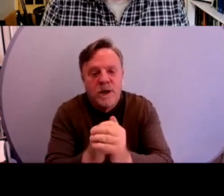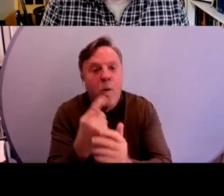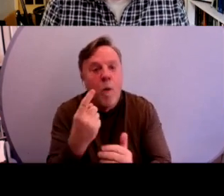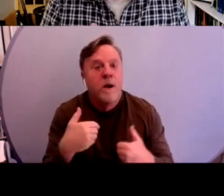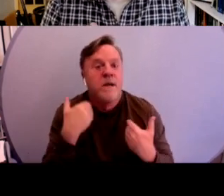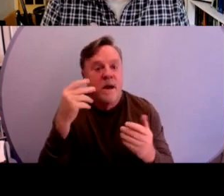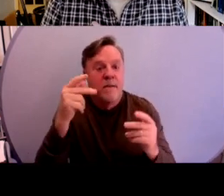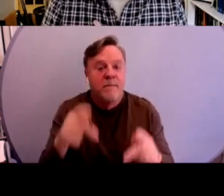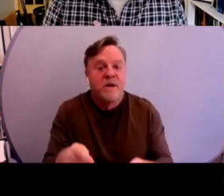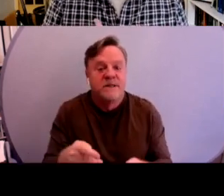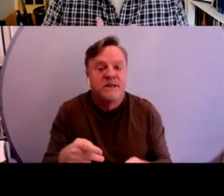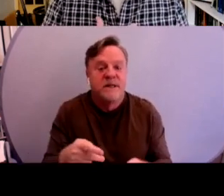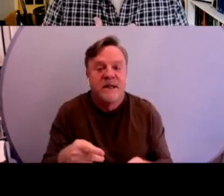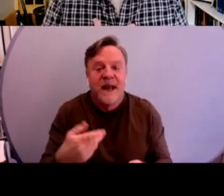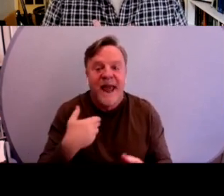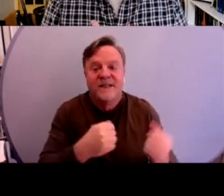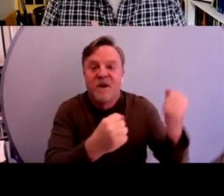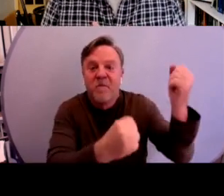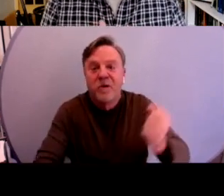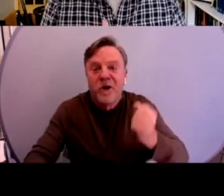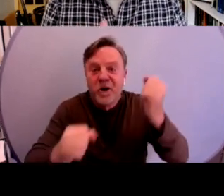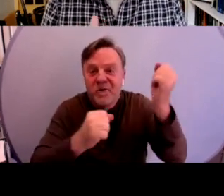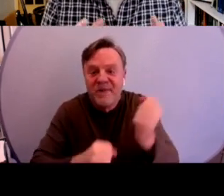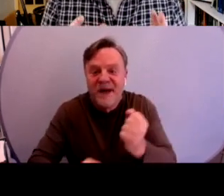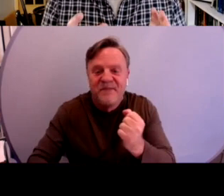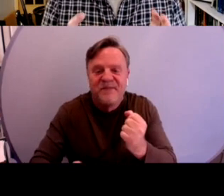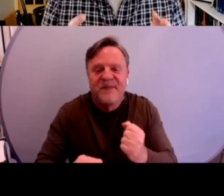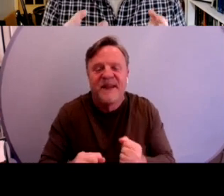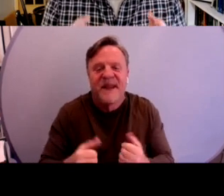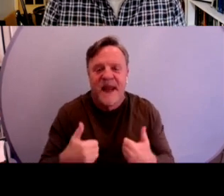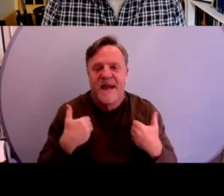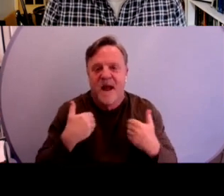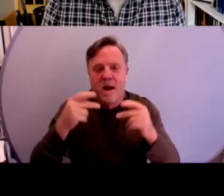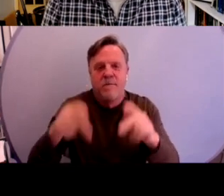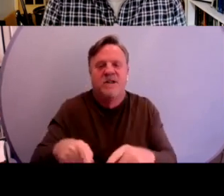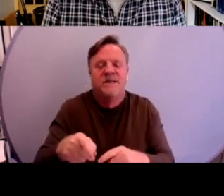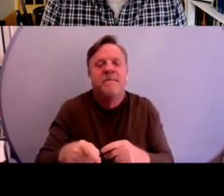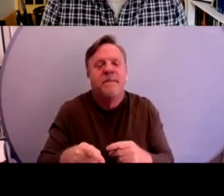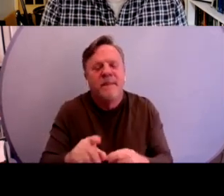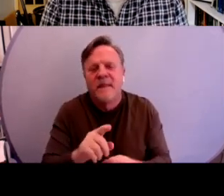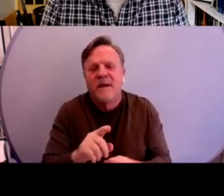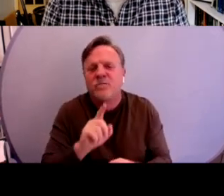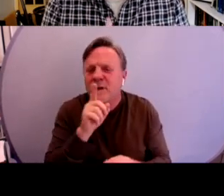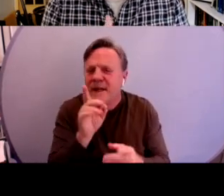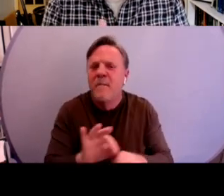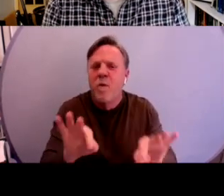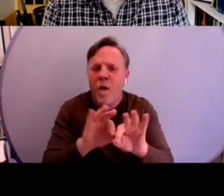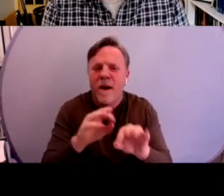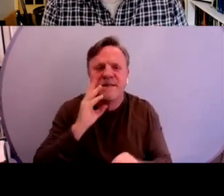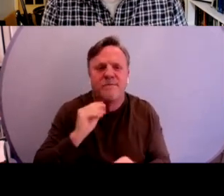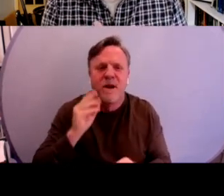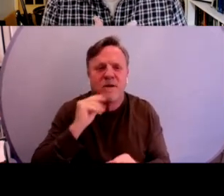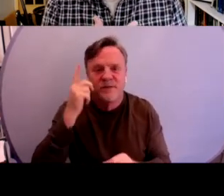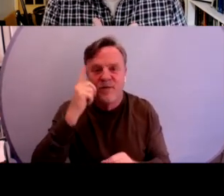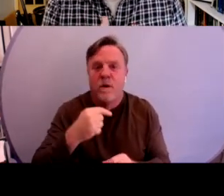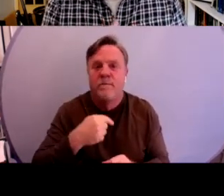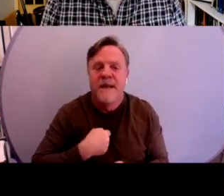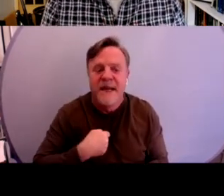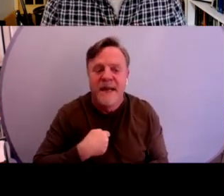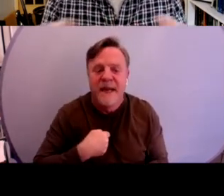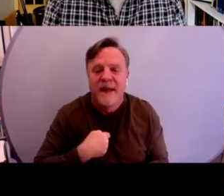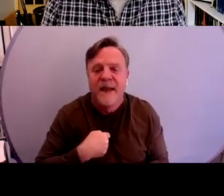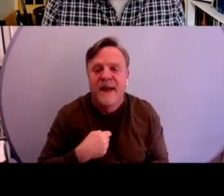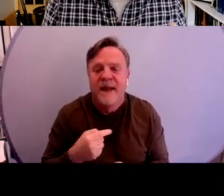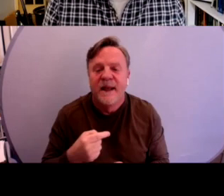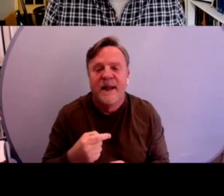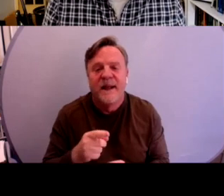here is holding up a broom. And these are really important experiences for me. It